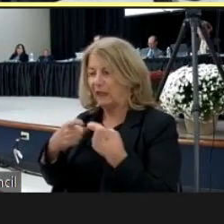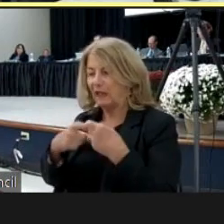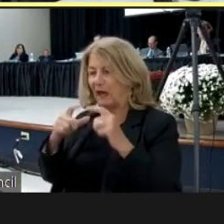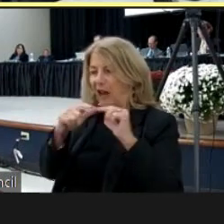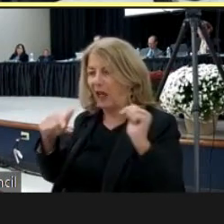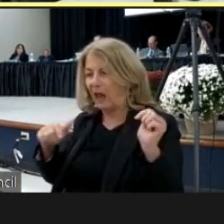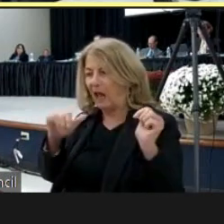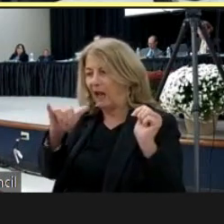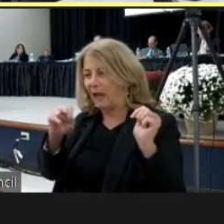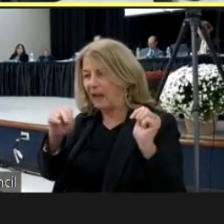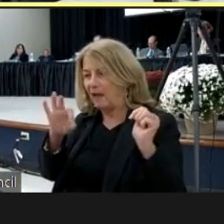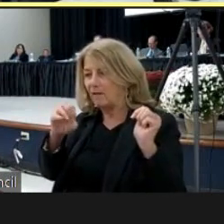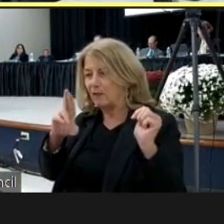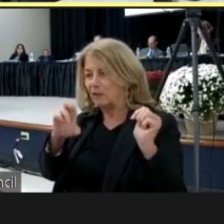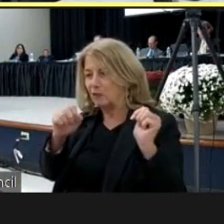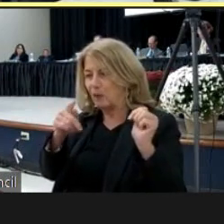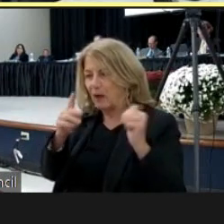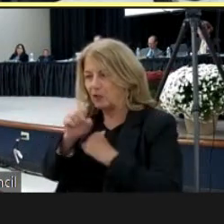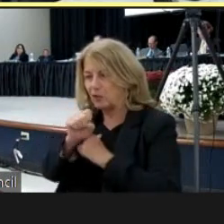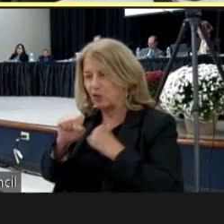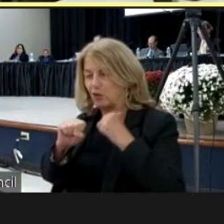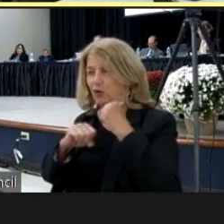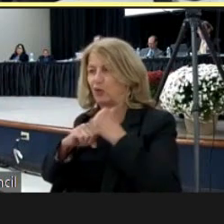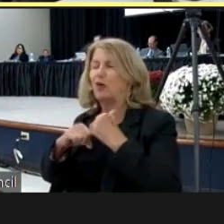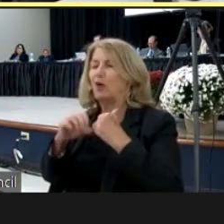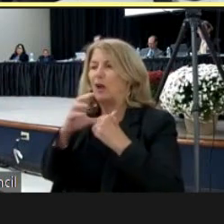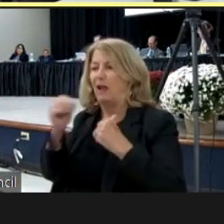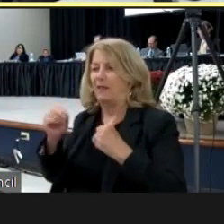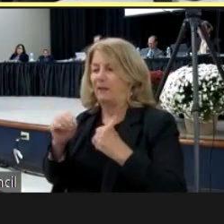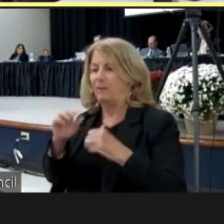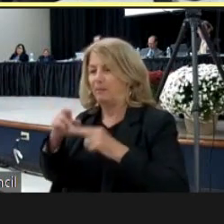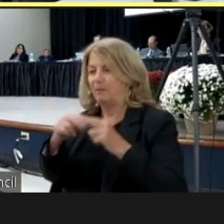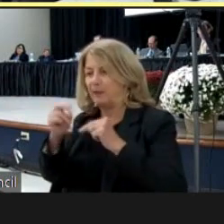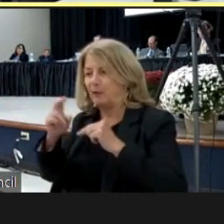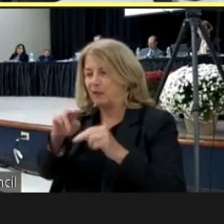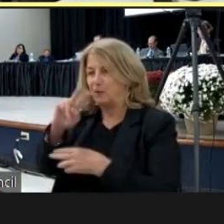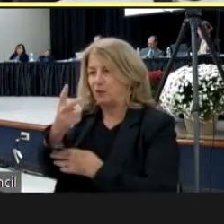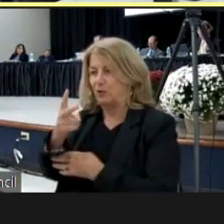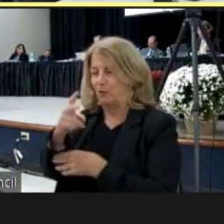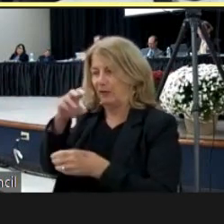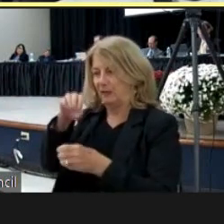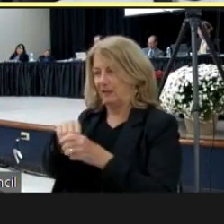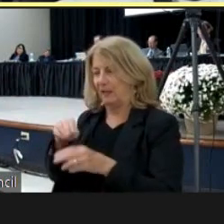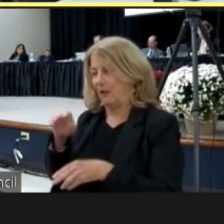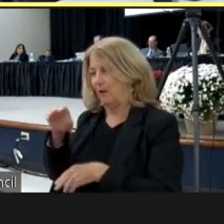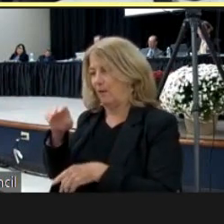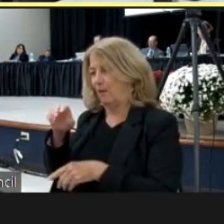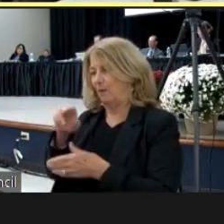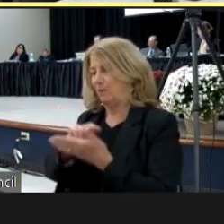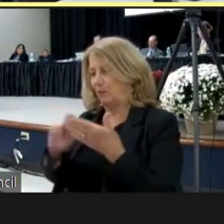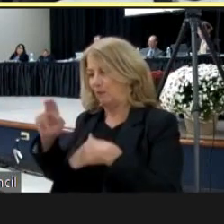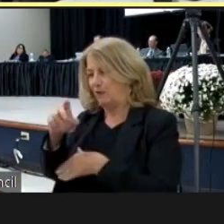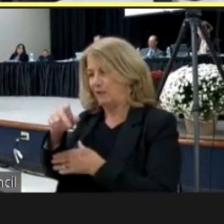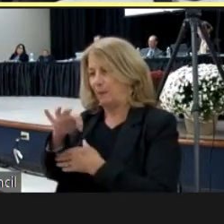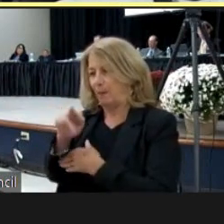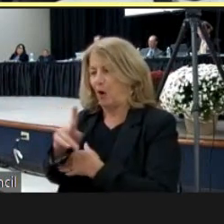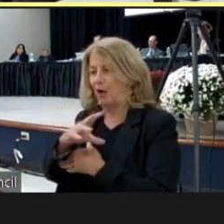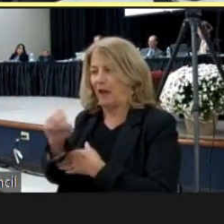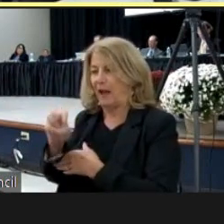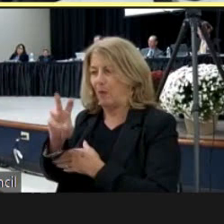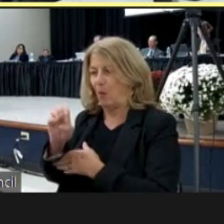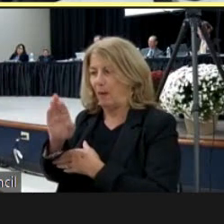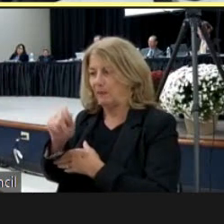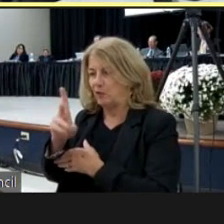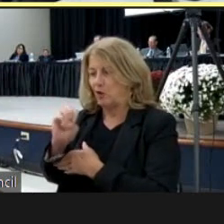anticipate Building 2, which is on the south side of U Parks, right there at the intersection of Webster, will be open in December. Assuming